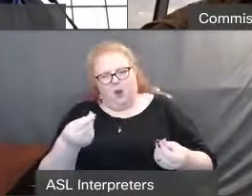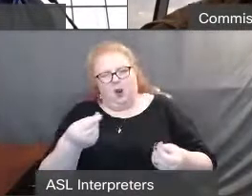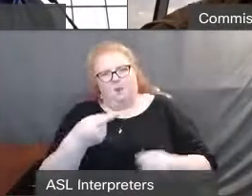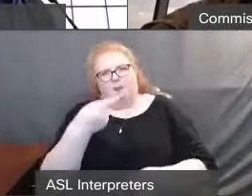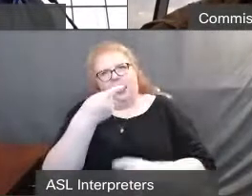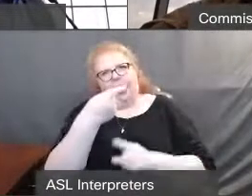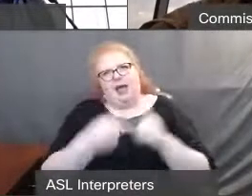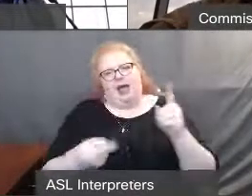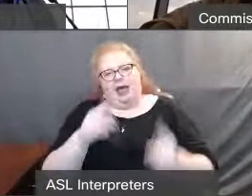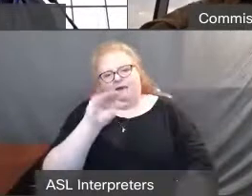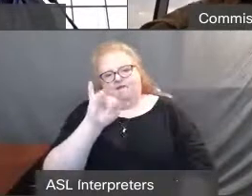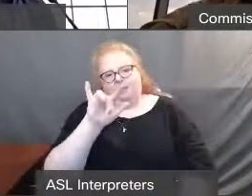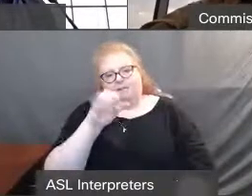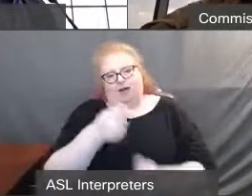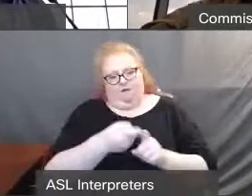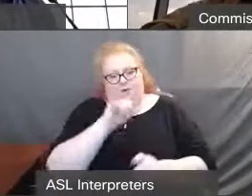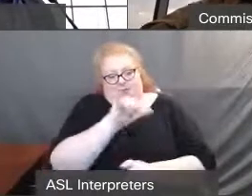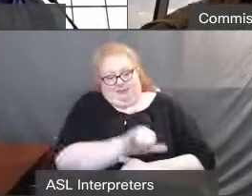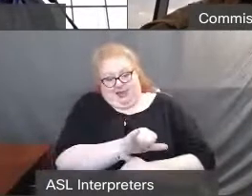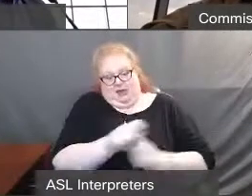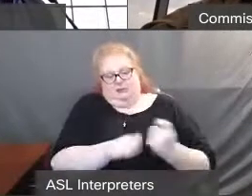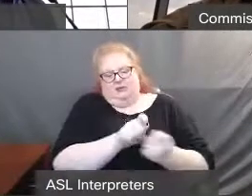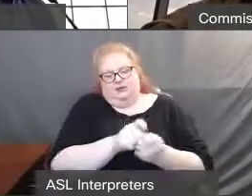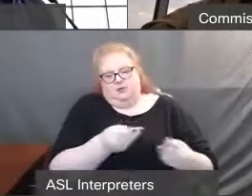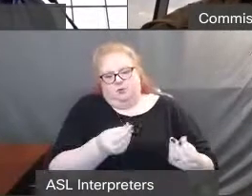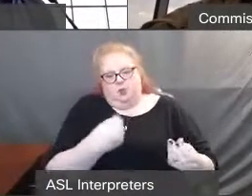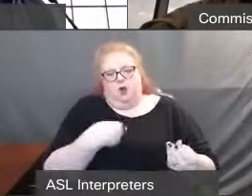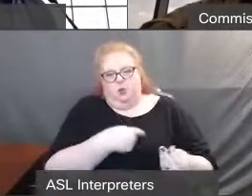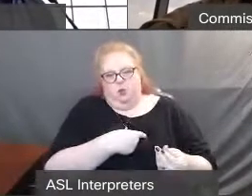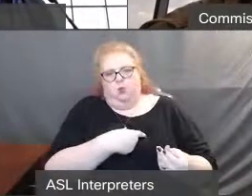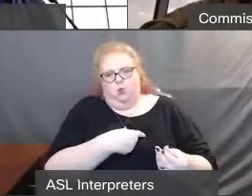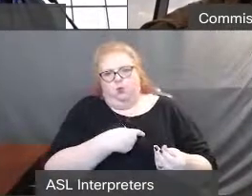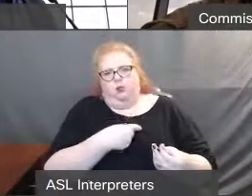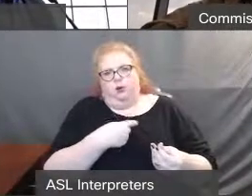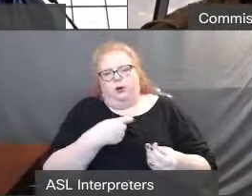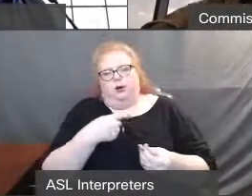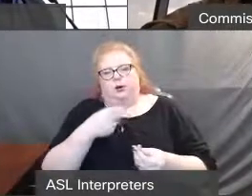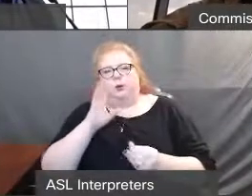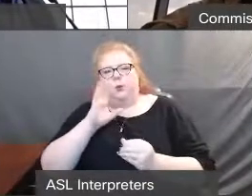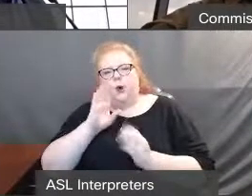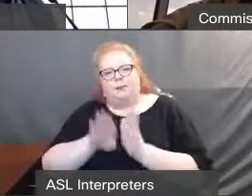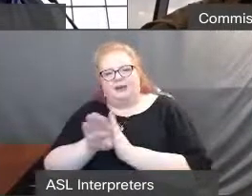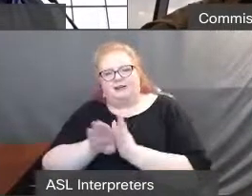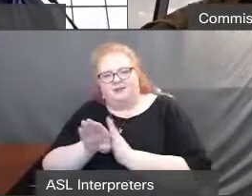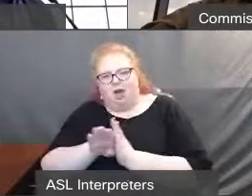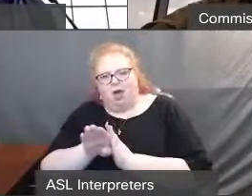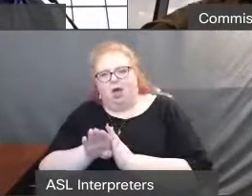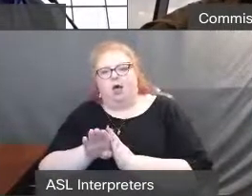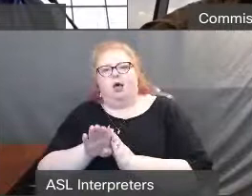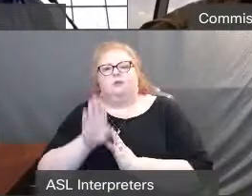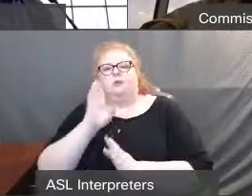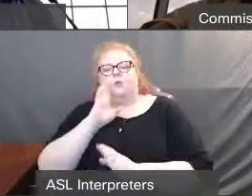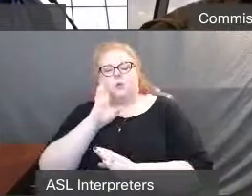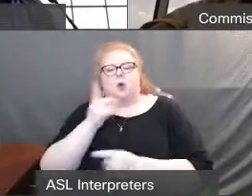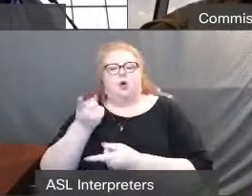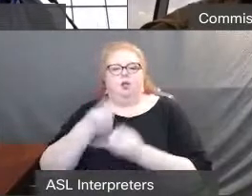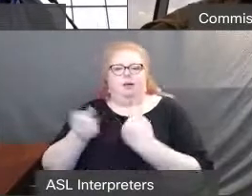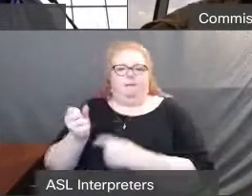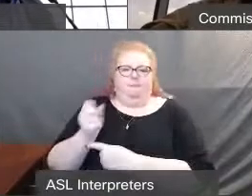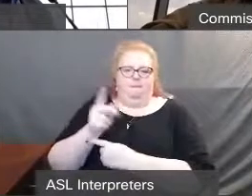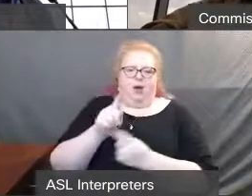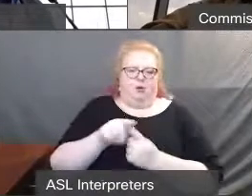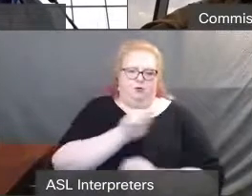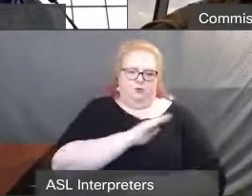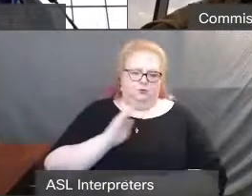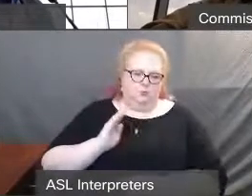from this property that we're being developed, and we'll be coming back to the board regarding